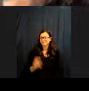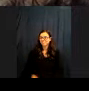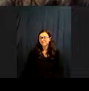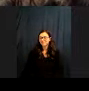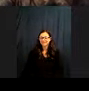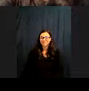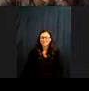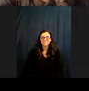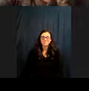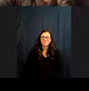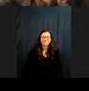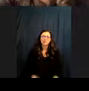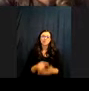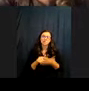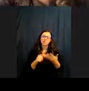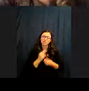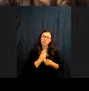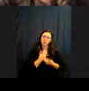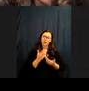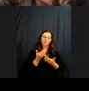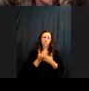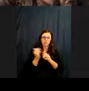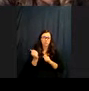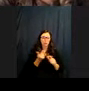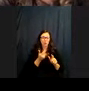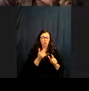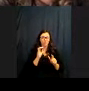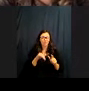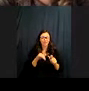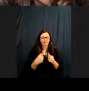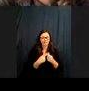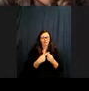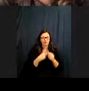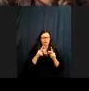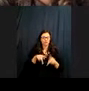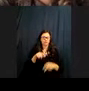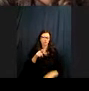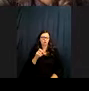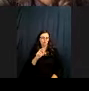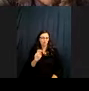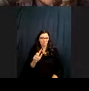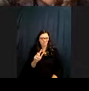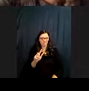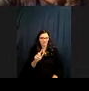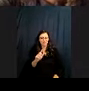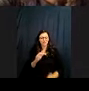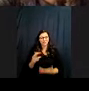So these poems are almost all in this first person plural as a kind of collective